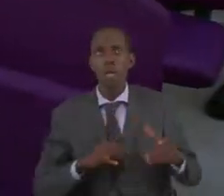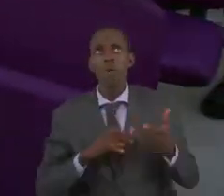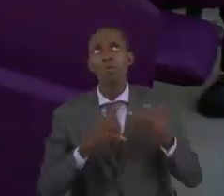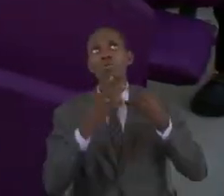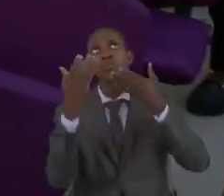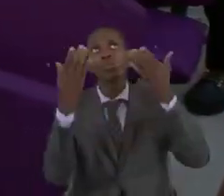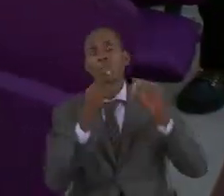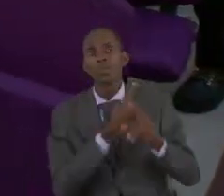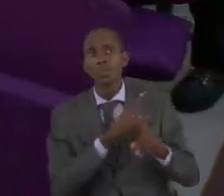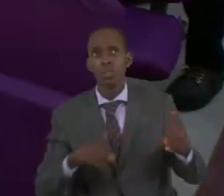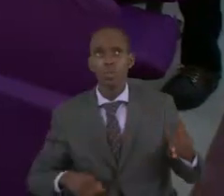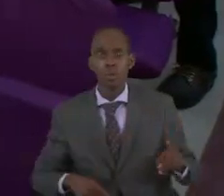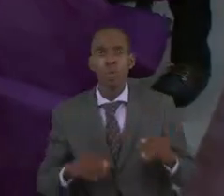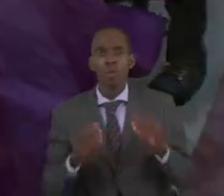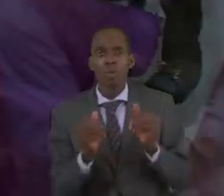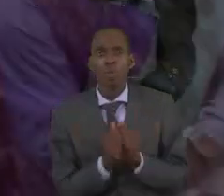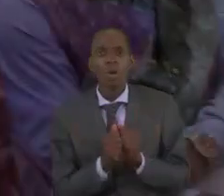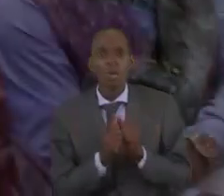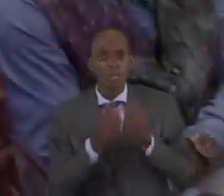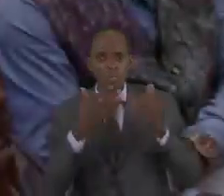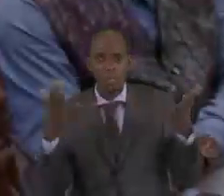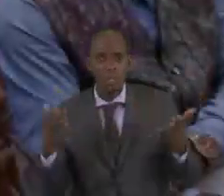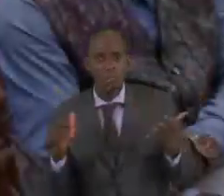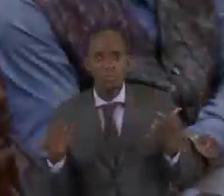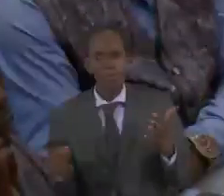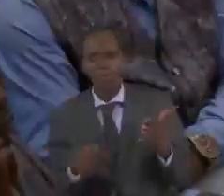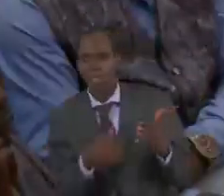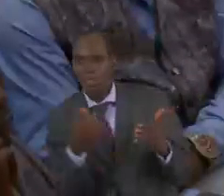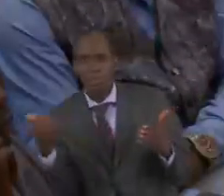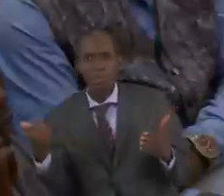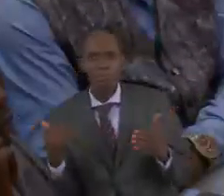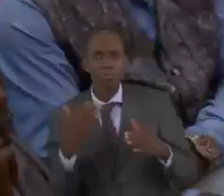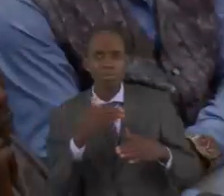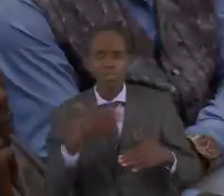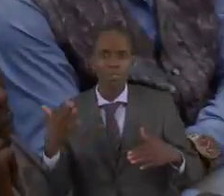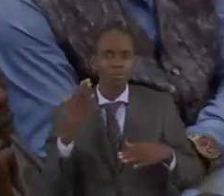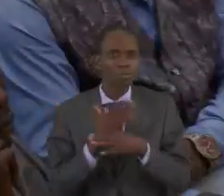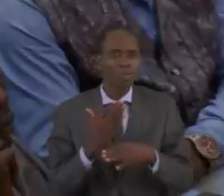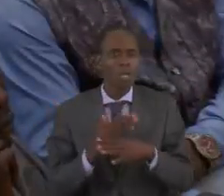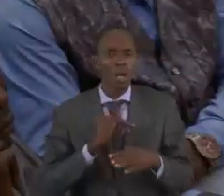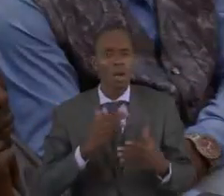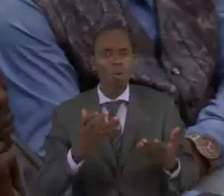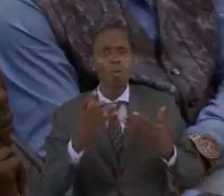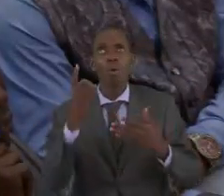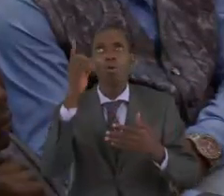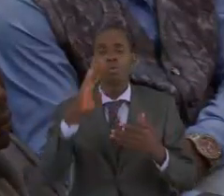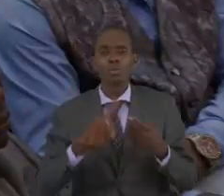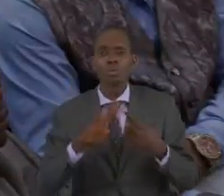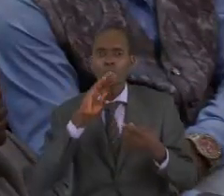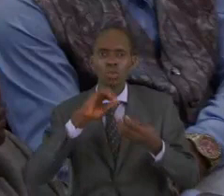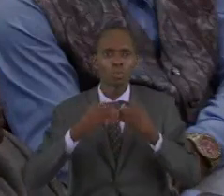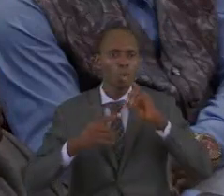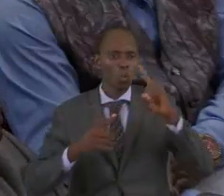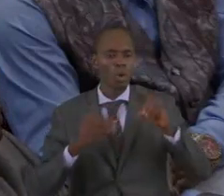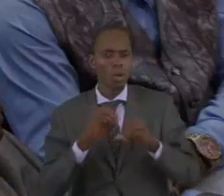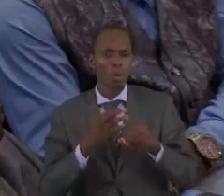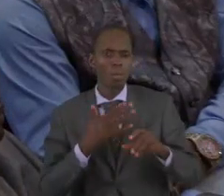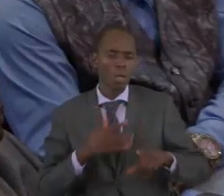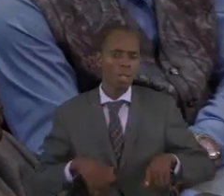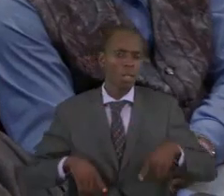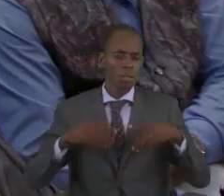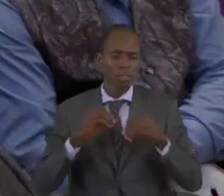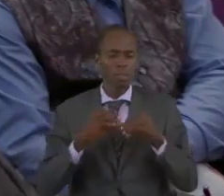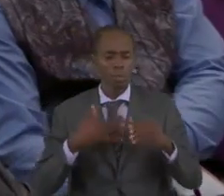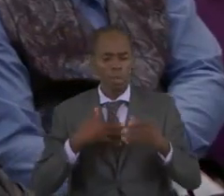Lord without any rival. I want God to be number one in my life, in my